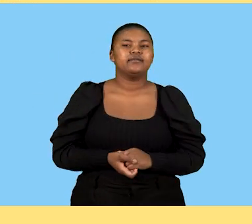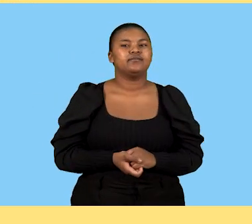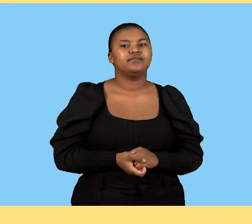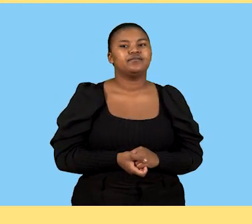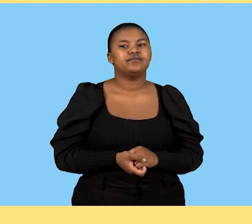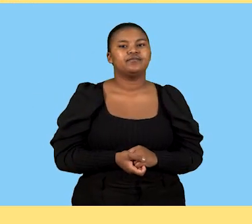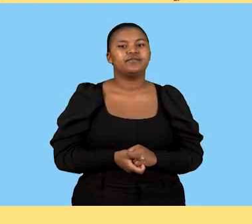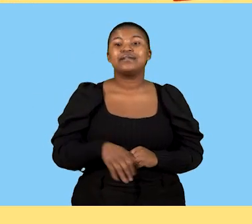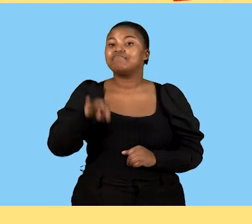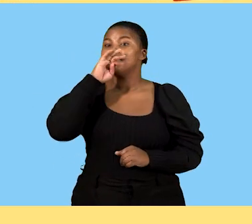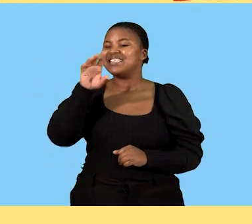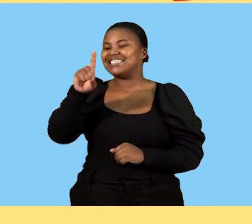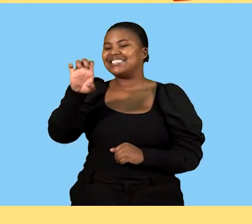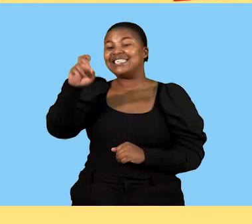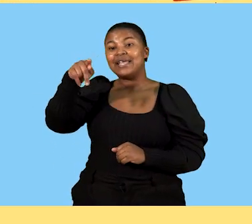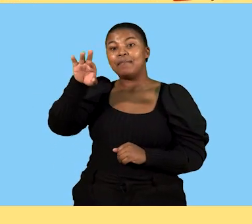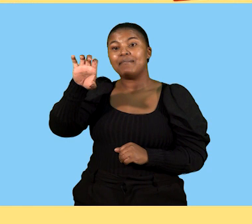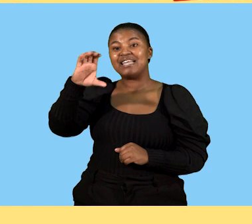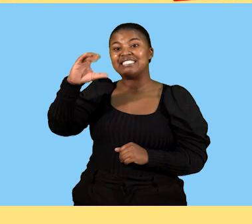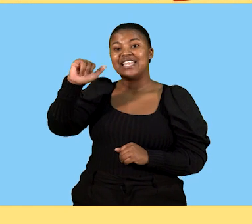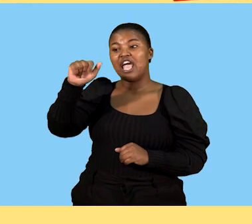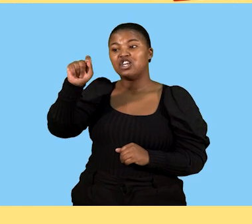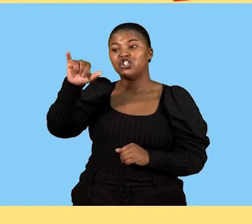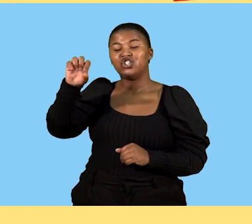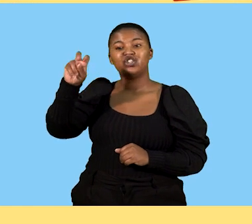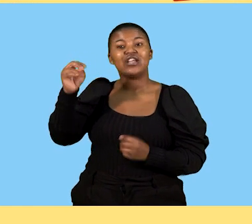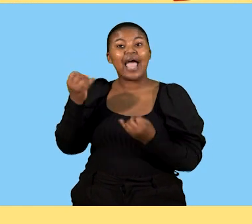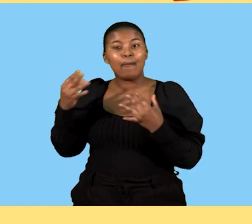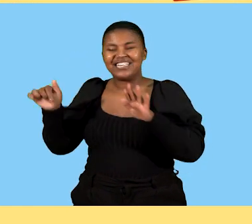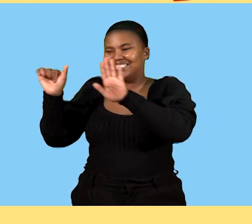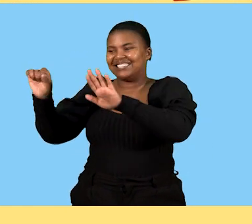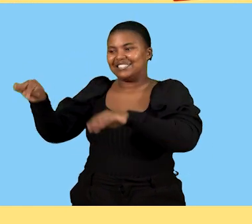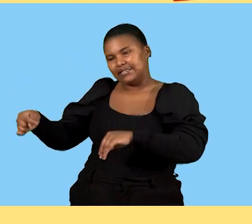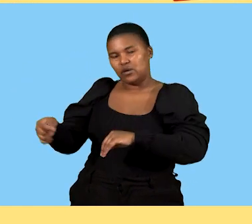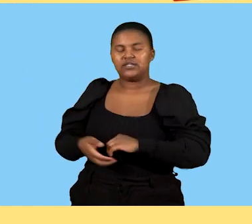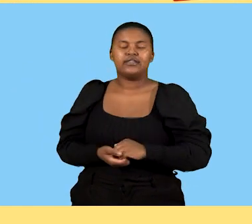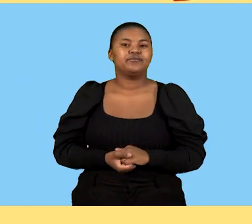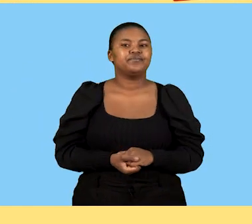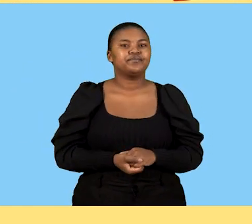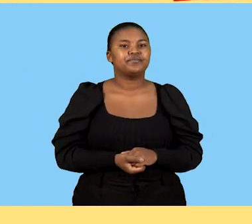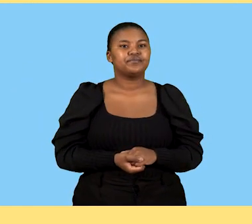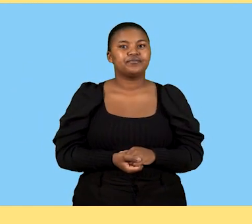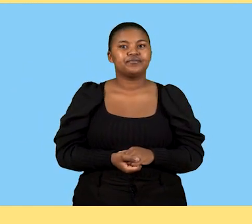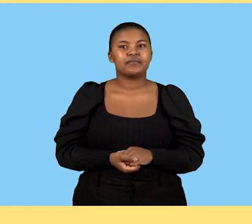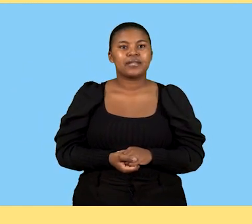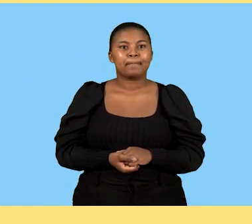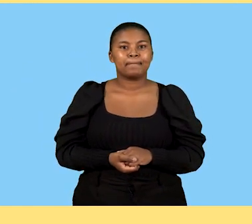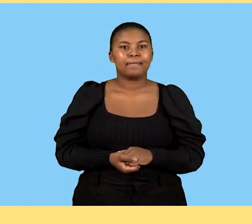6,000. My depreciation therefore becomes 6,000.